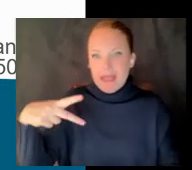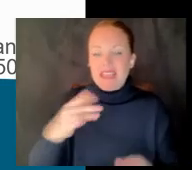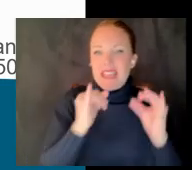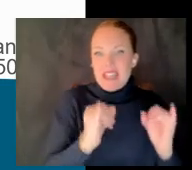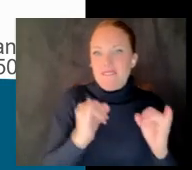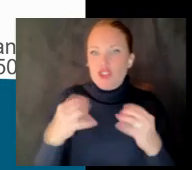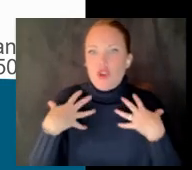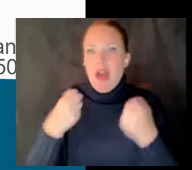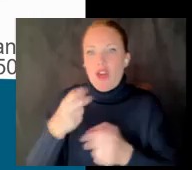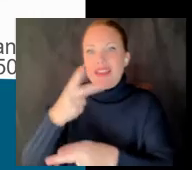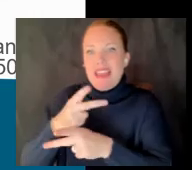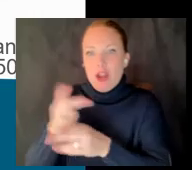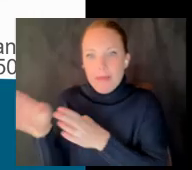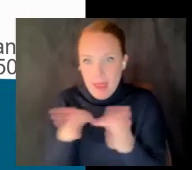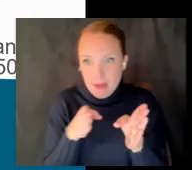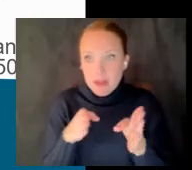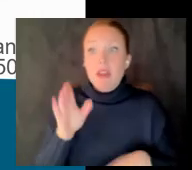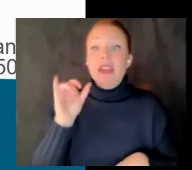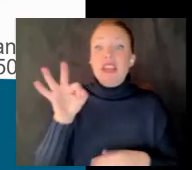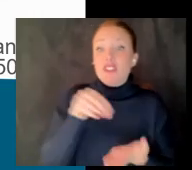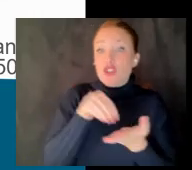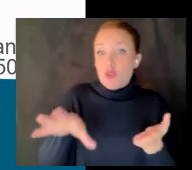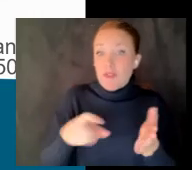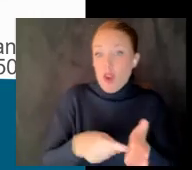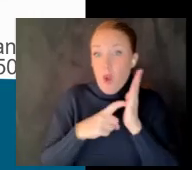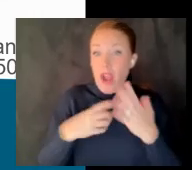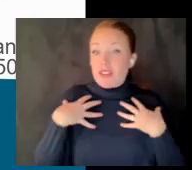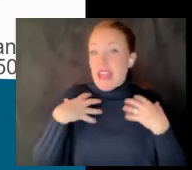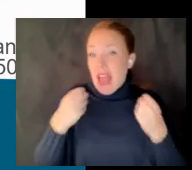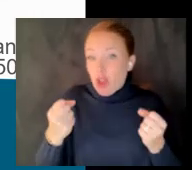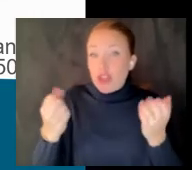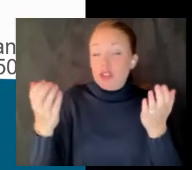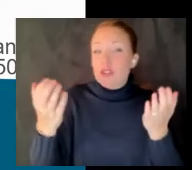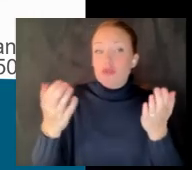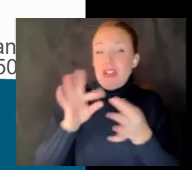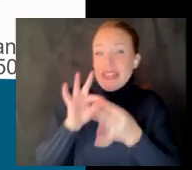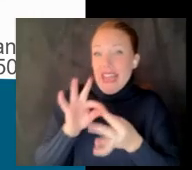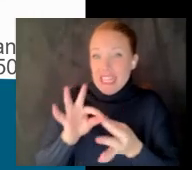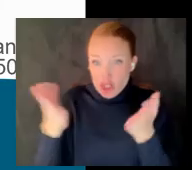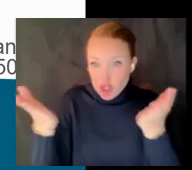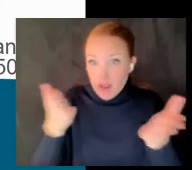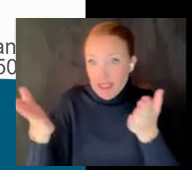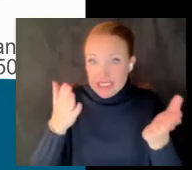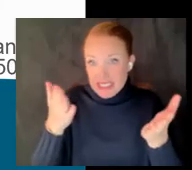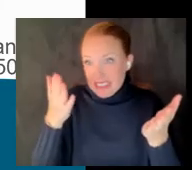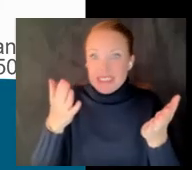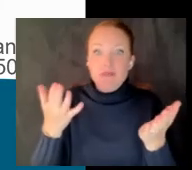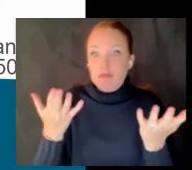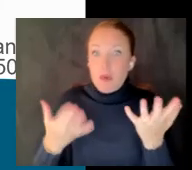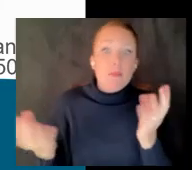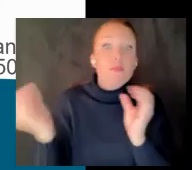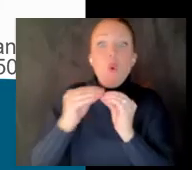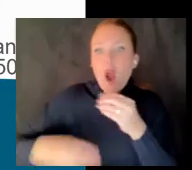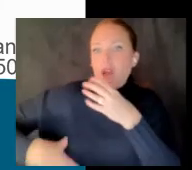IHCP. However, if the student requires health-related accommodations or services beyond that healthcare plan, a referral should be made